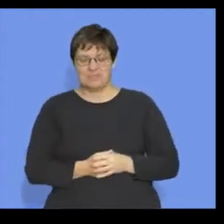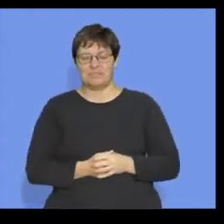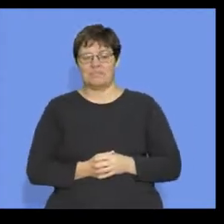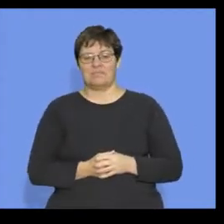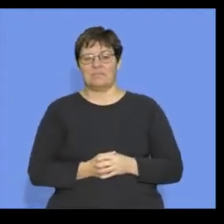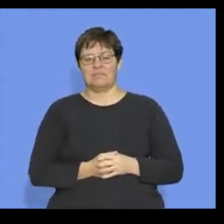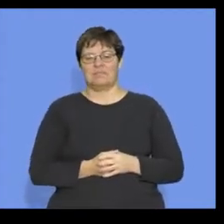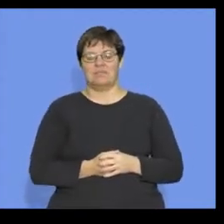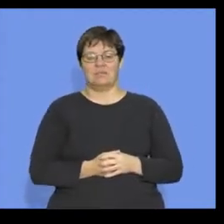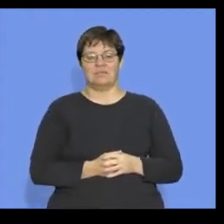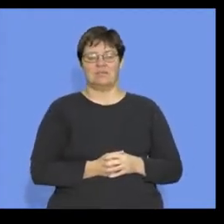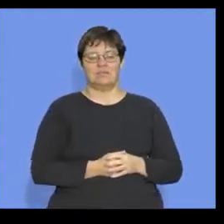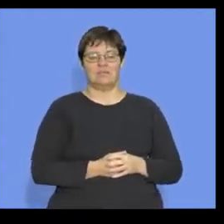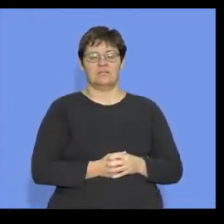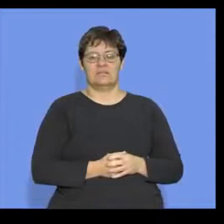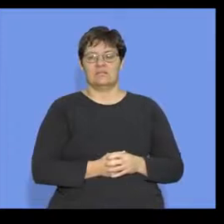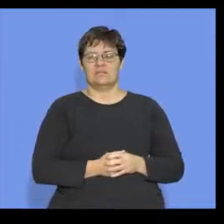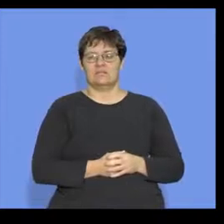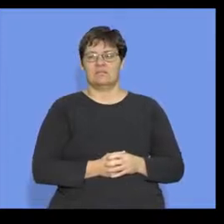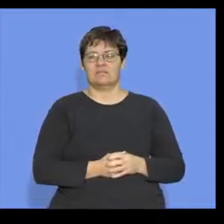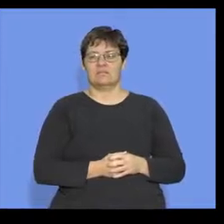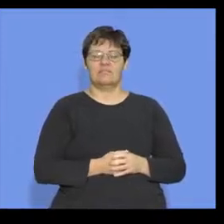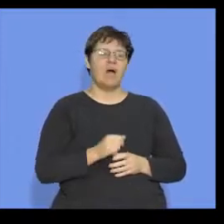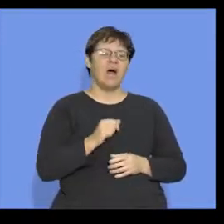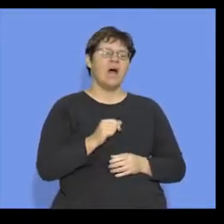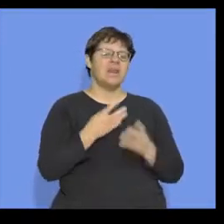the odd number plates on a car